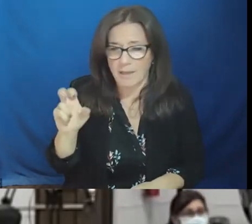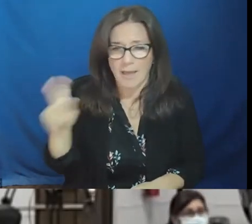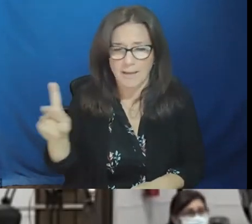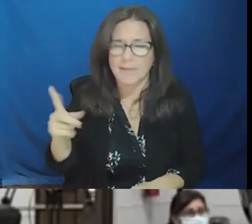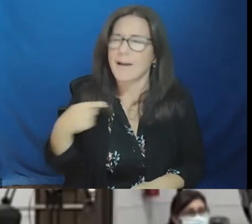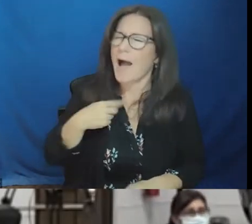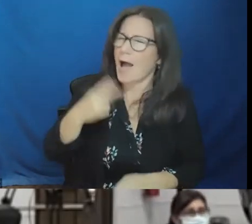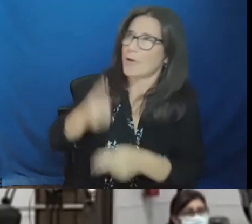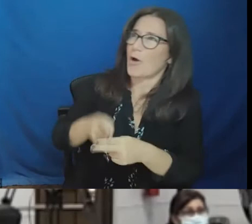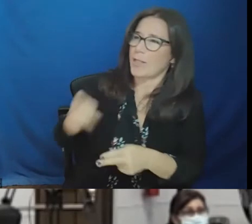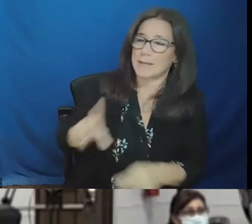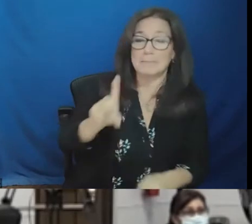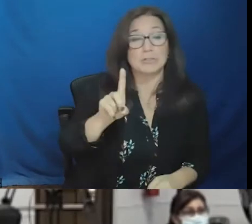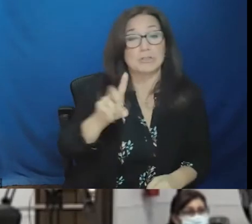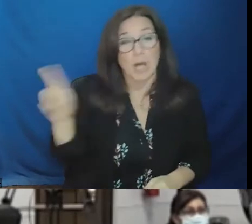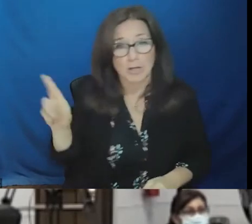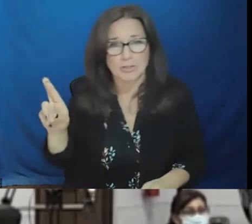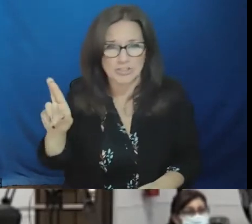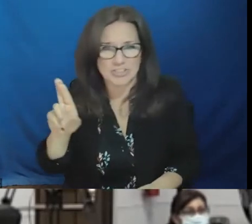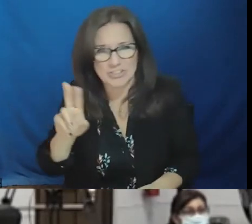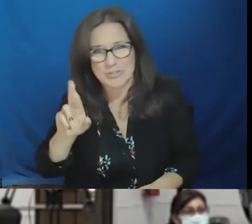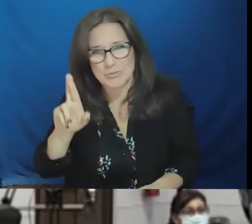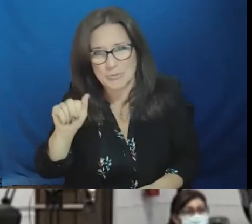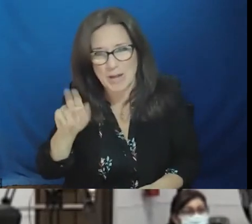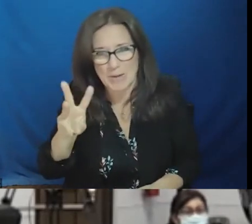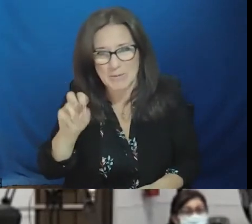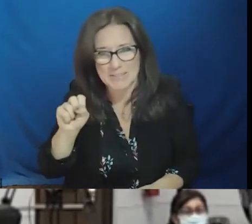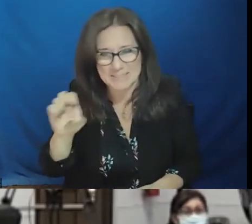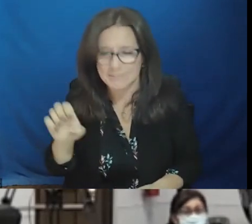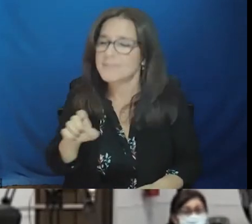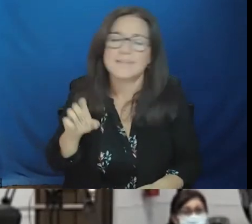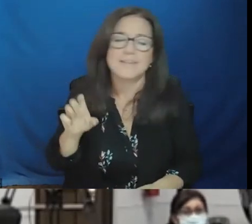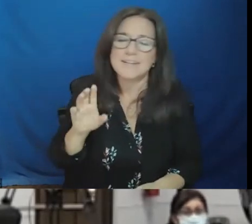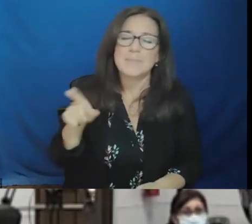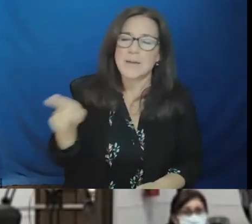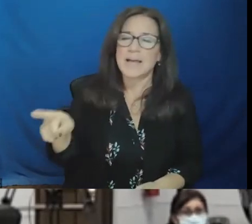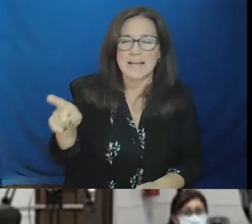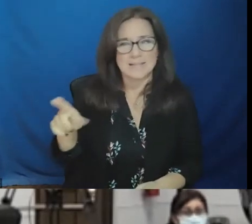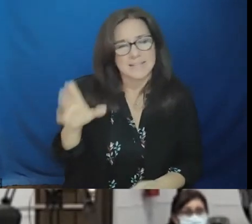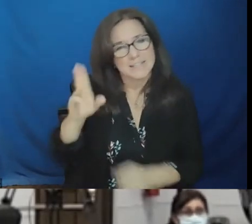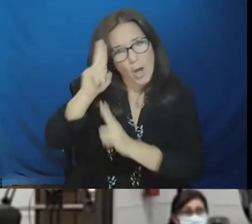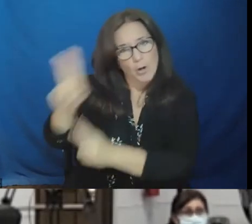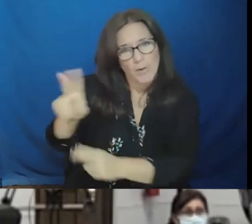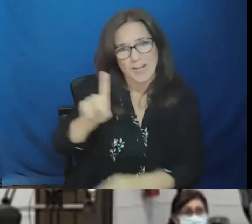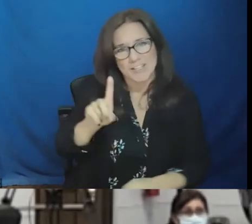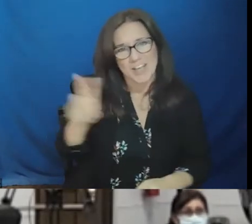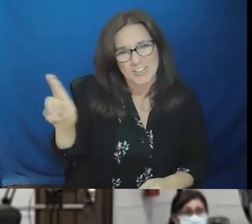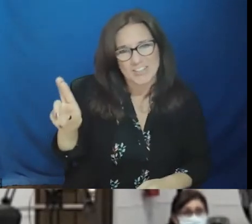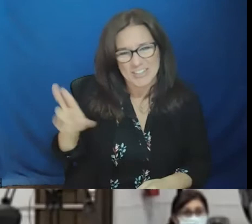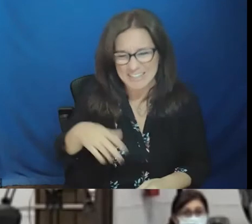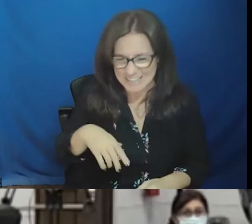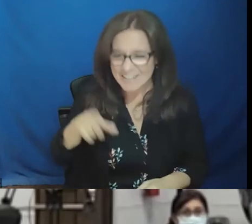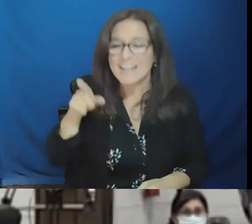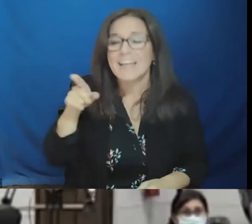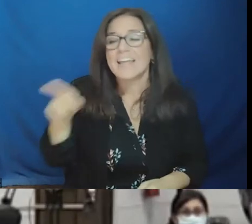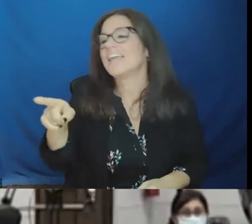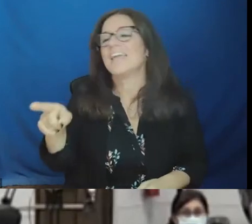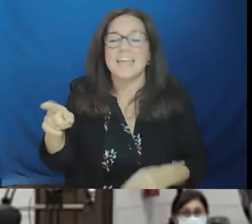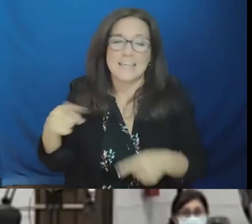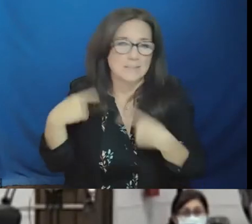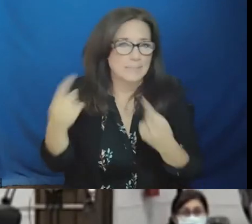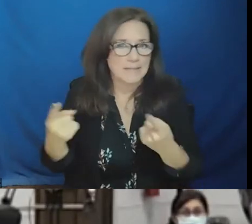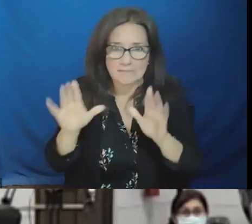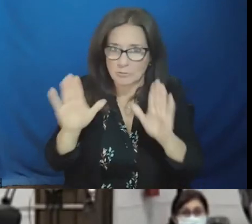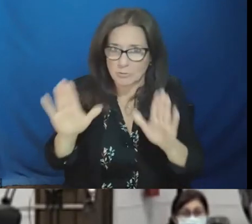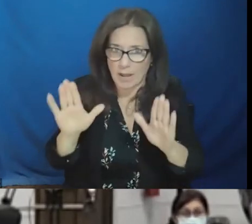doctor degree, has been key during this pandemic to ensure our children have the devices that they need, the internet